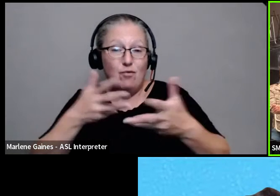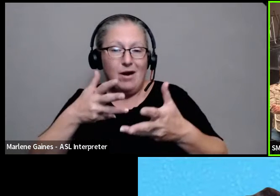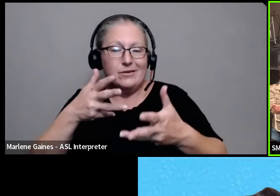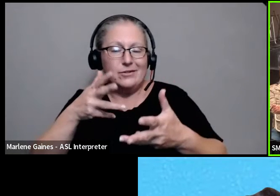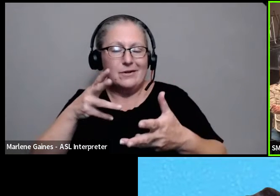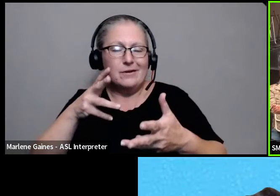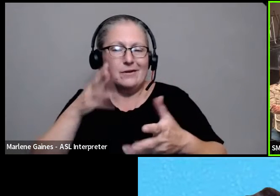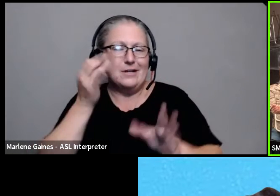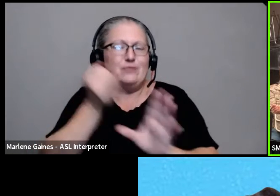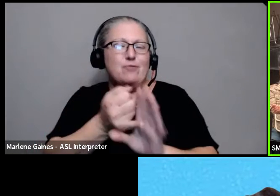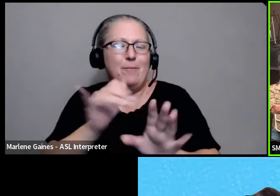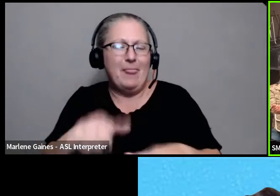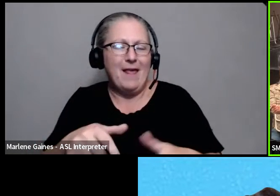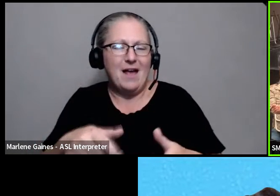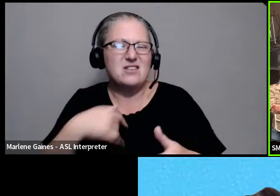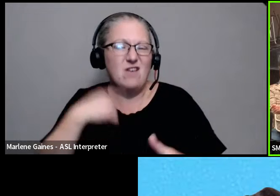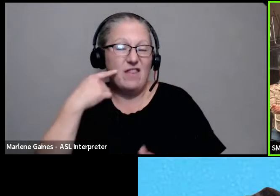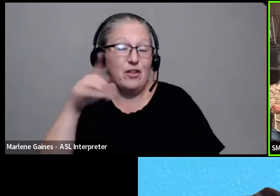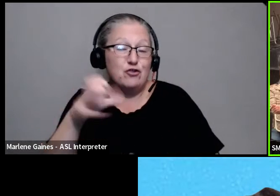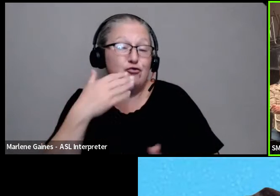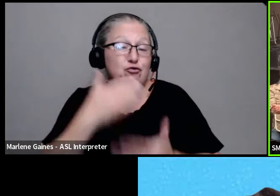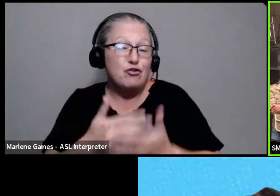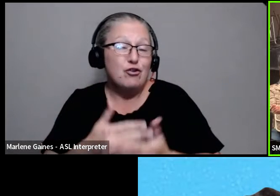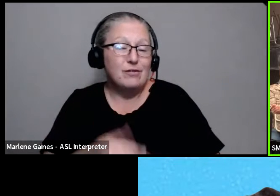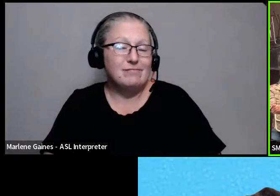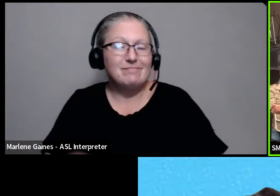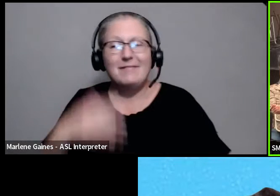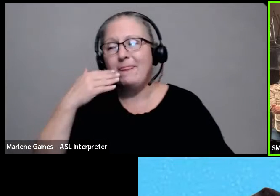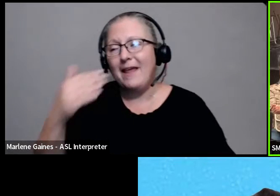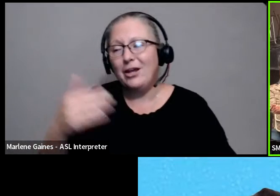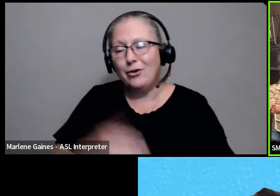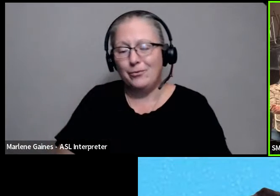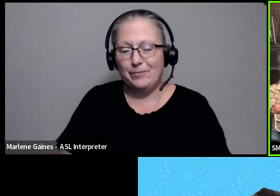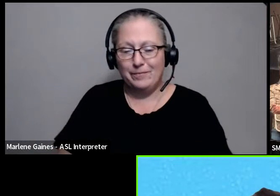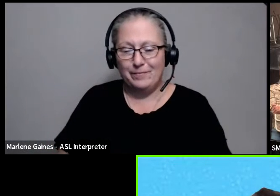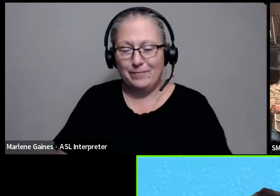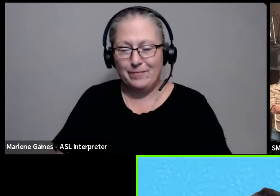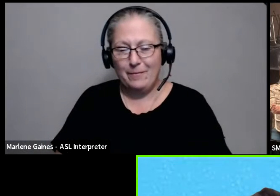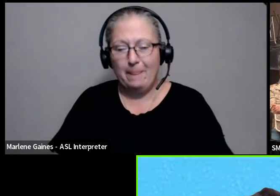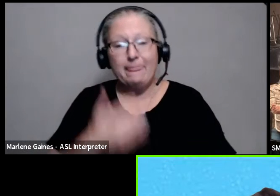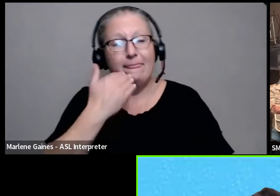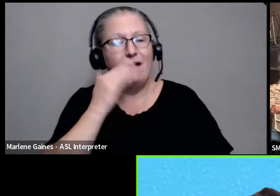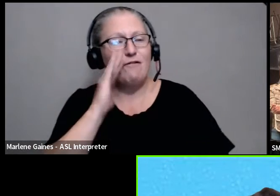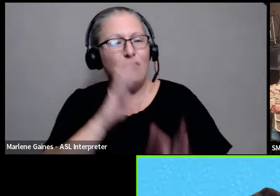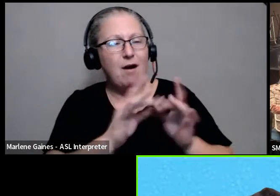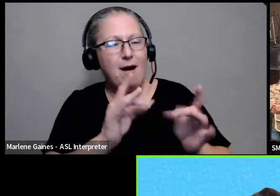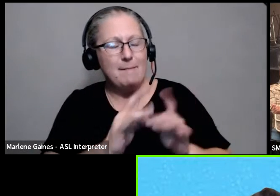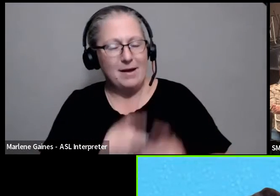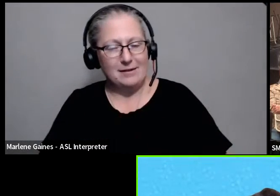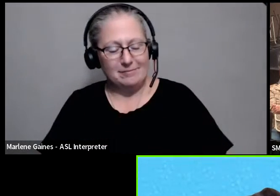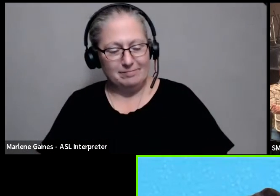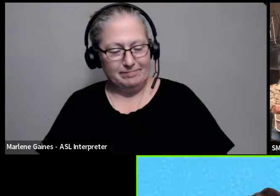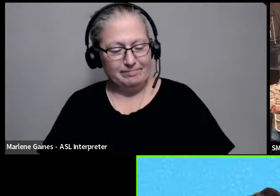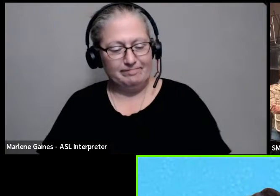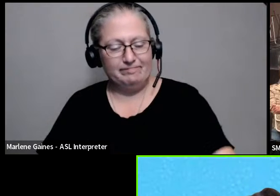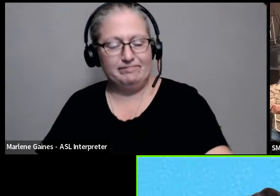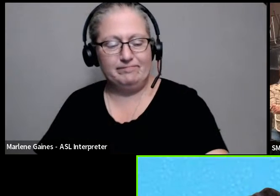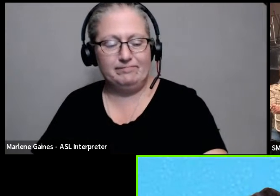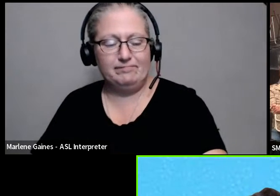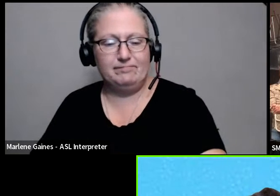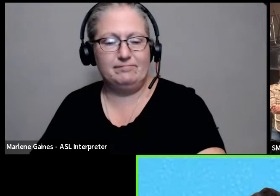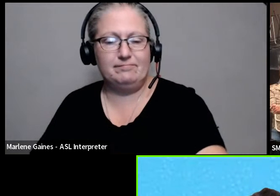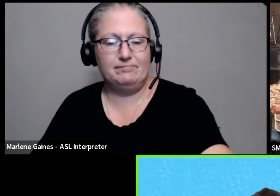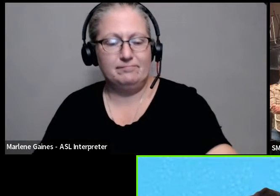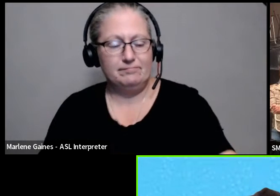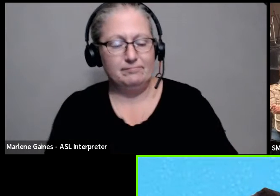you guys are in the right thing. Thank you. Thank you. Thank you. Thank you for your comment. Okay,